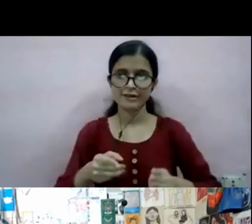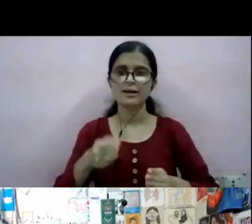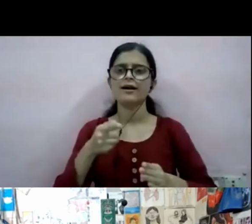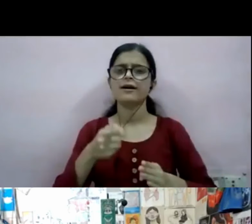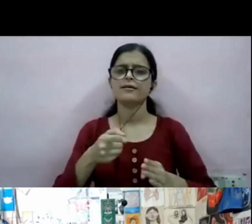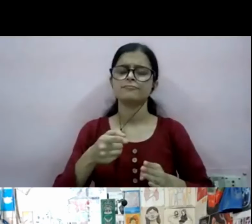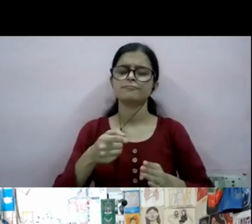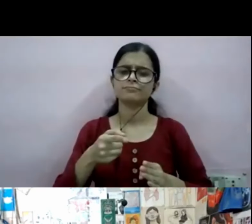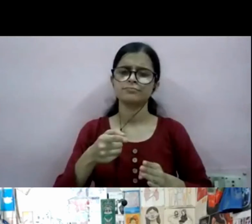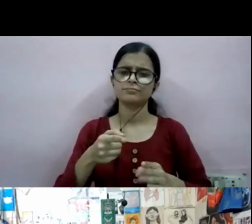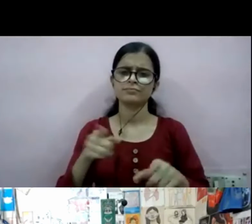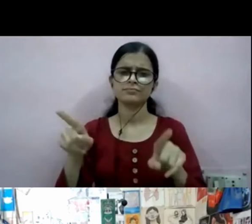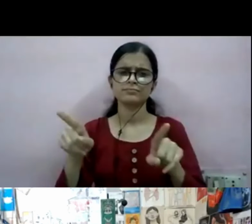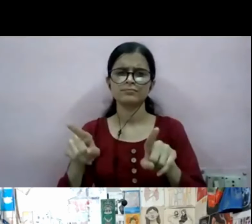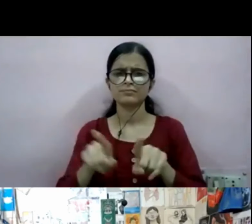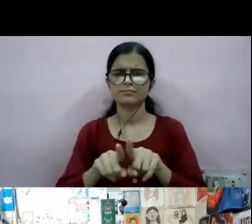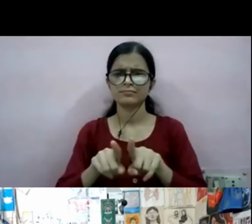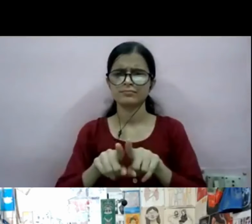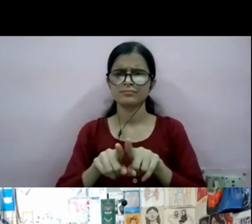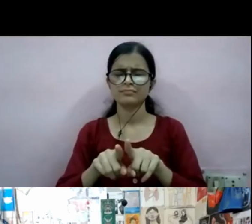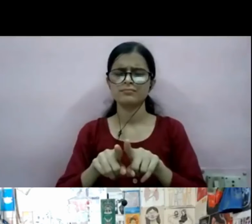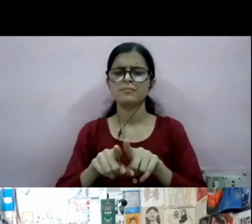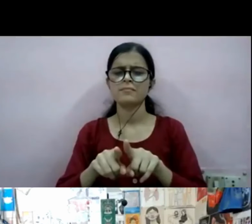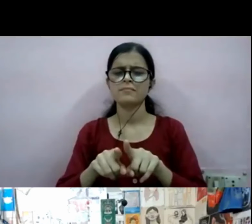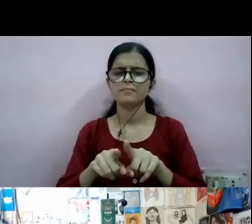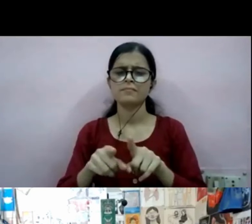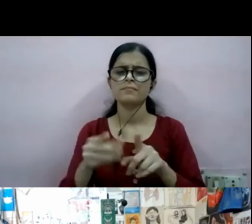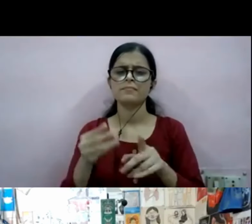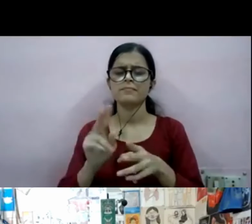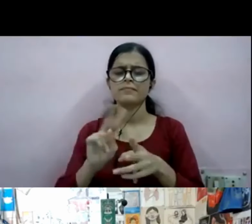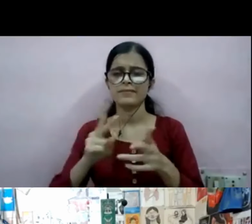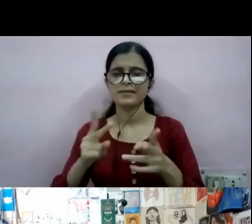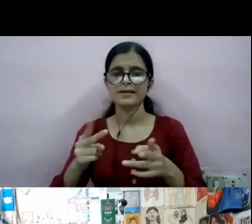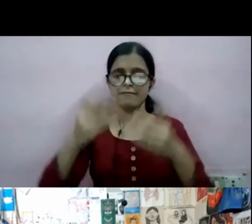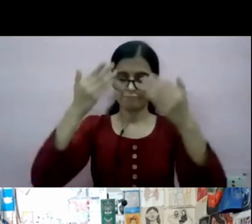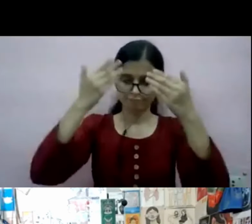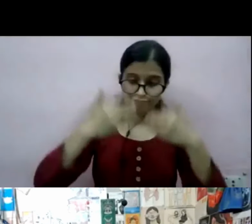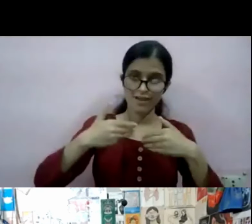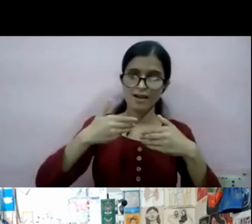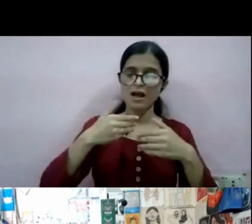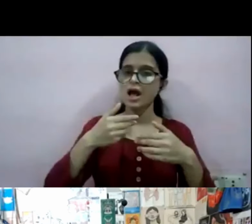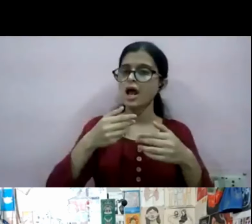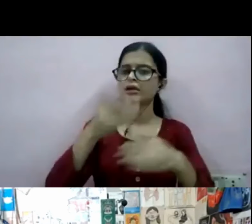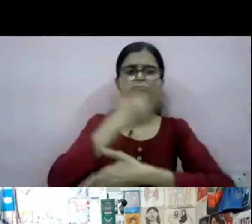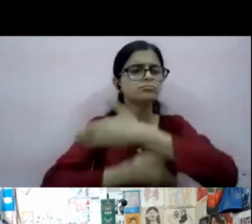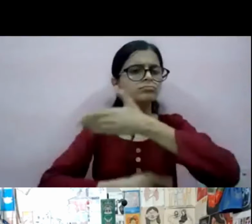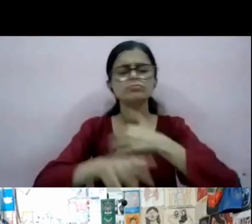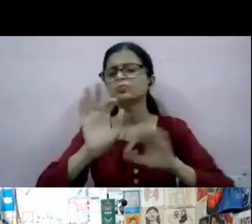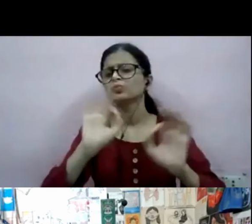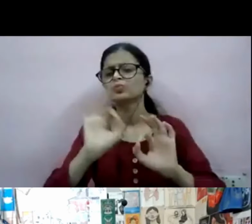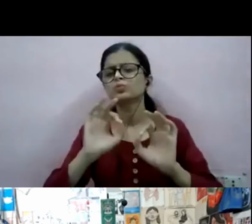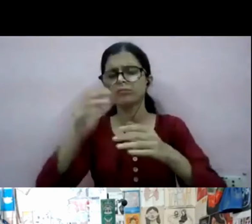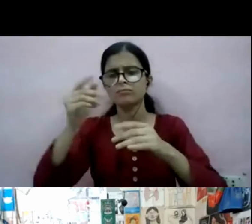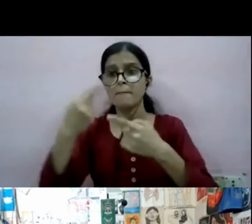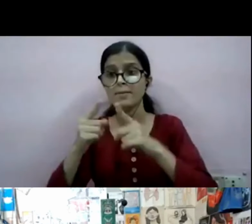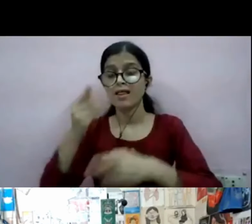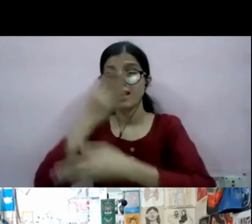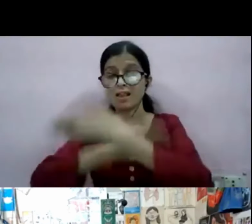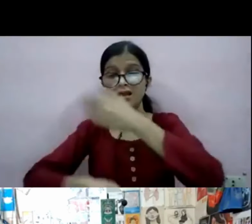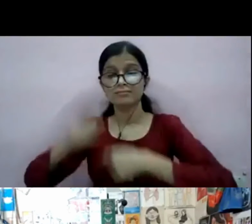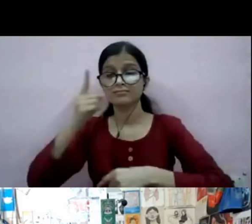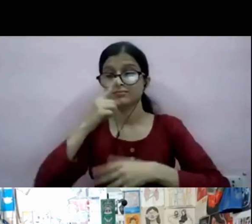as antipodal to the masculine figure and to the non-disabled woman, and is placed both inside and outside